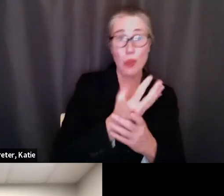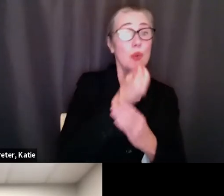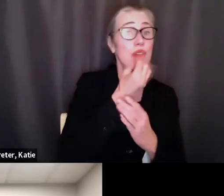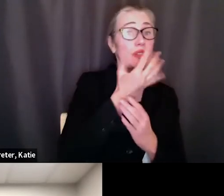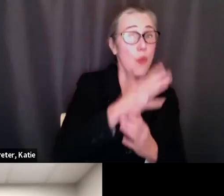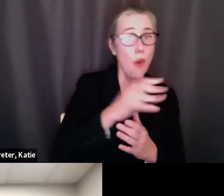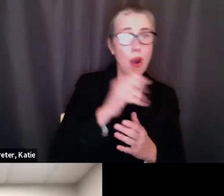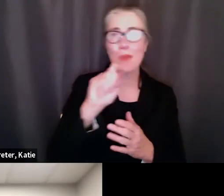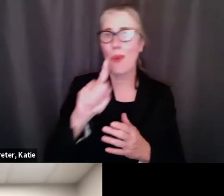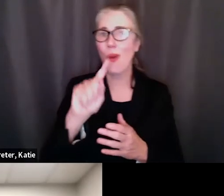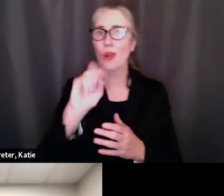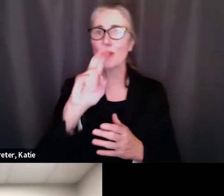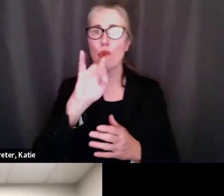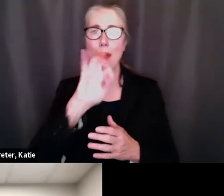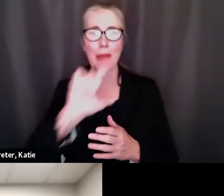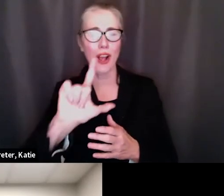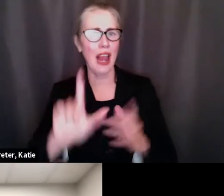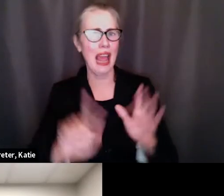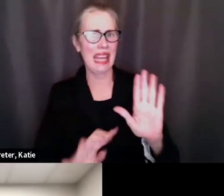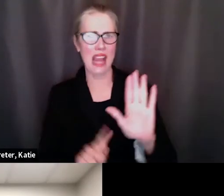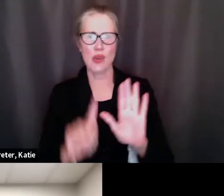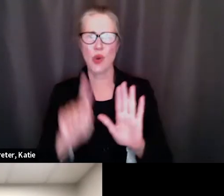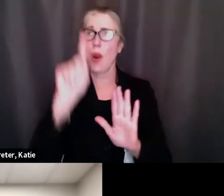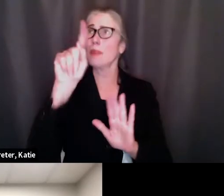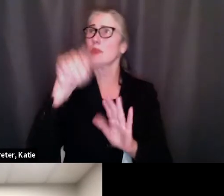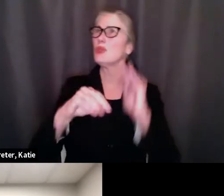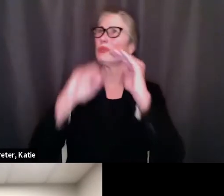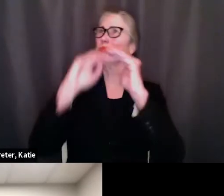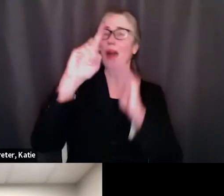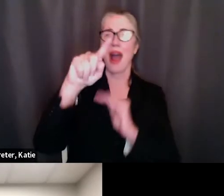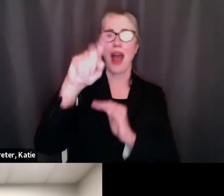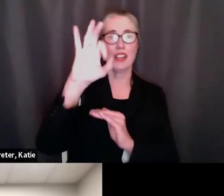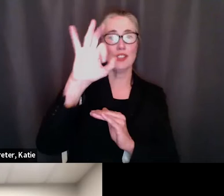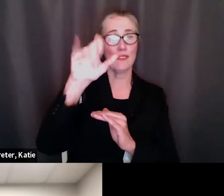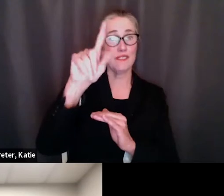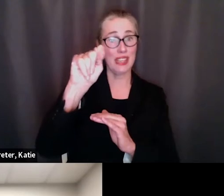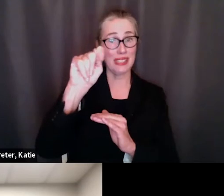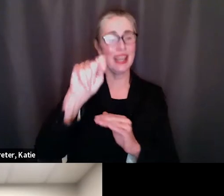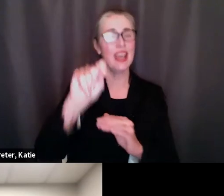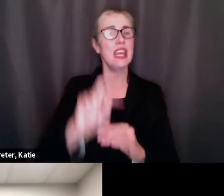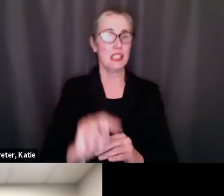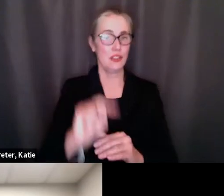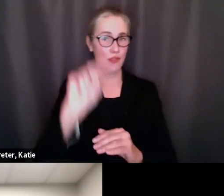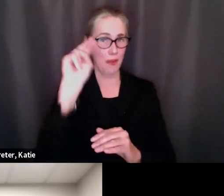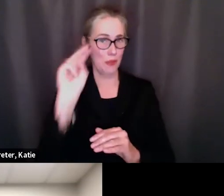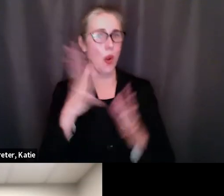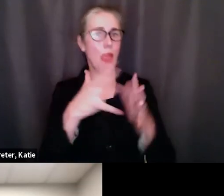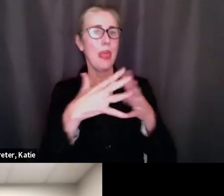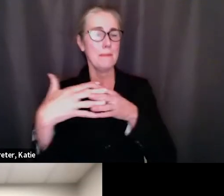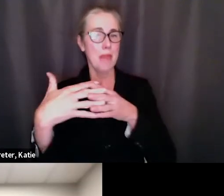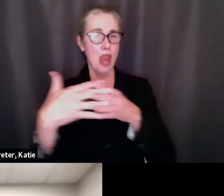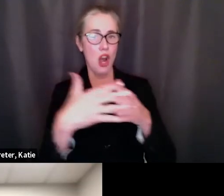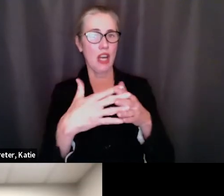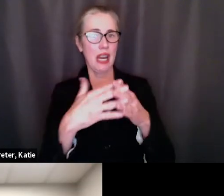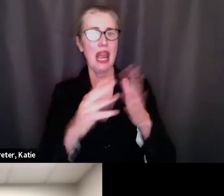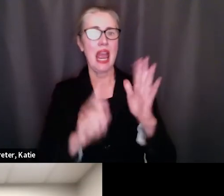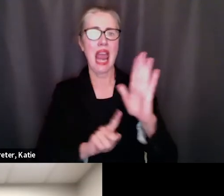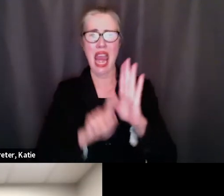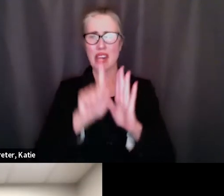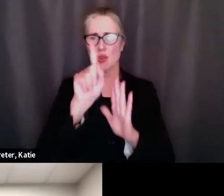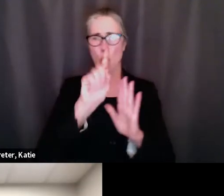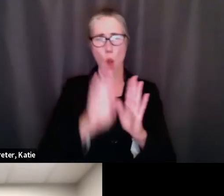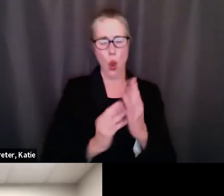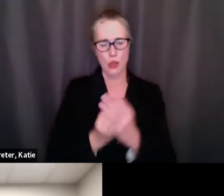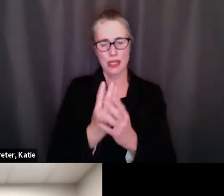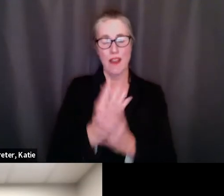100 feet in height bamboo is native to the southern climates of north america and grows from 15 to 25 feet